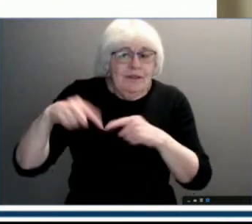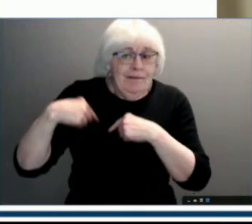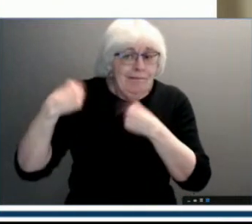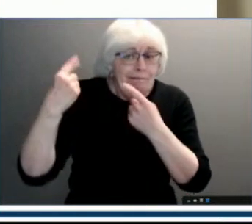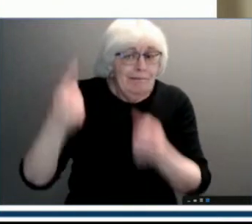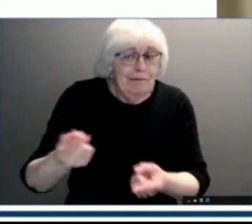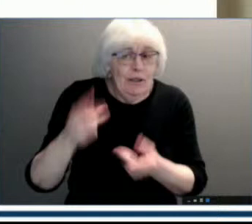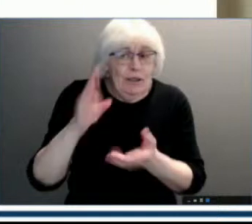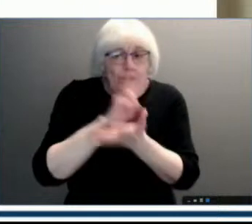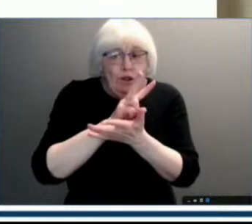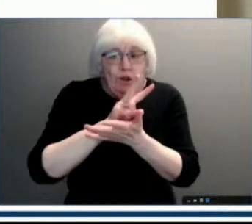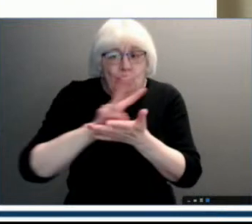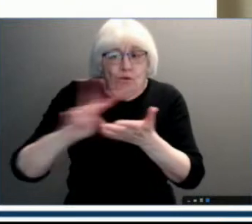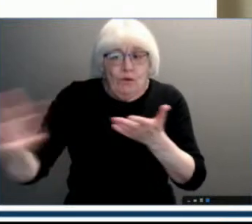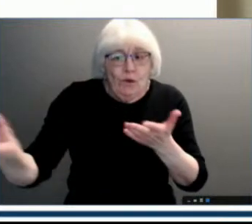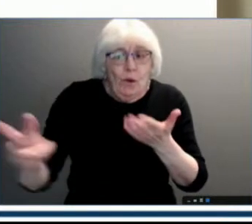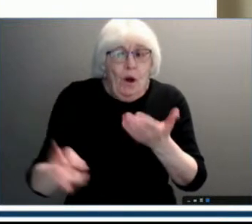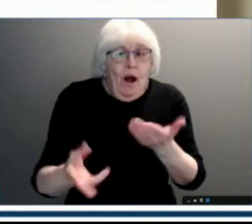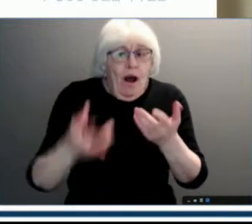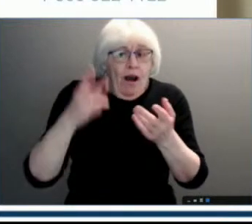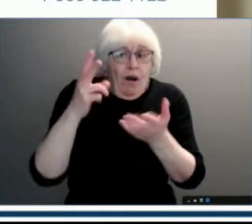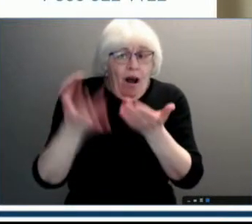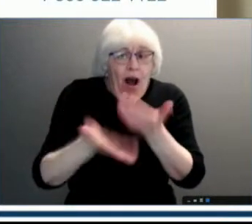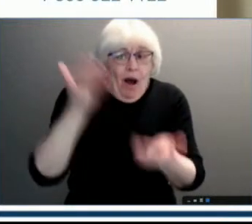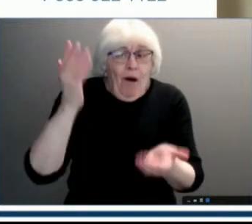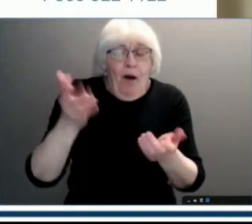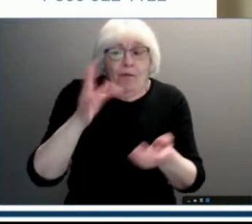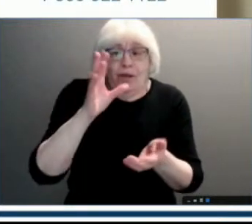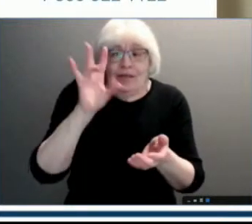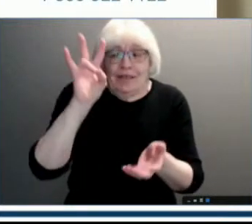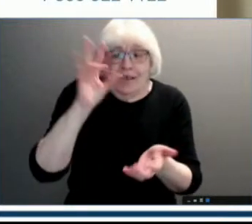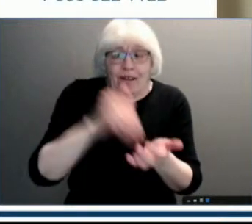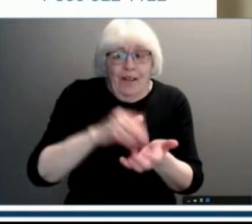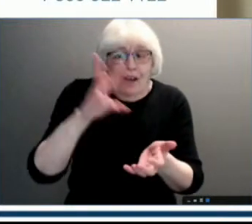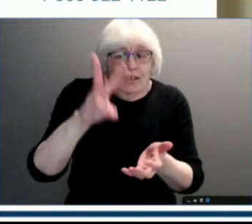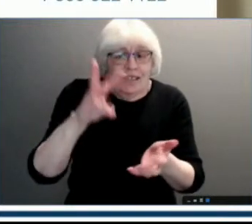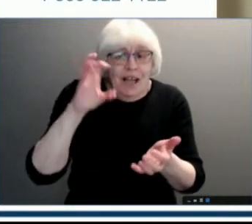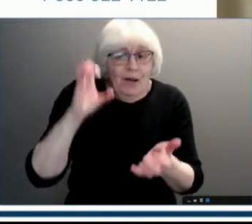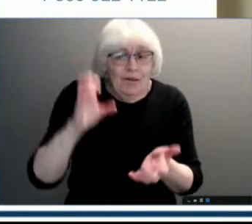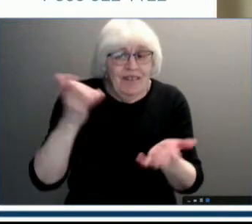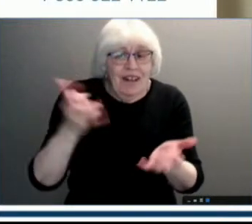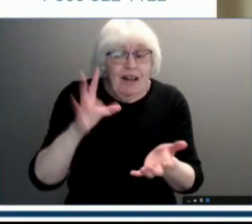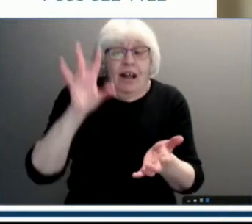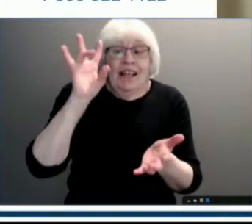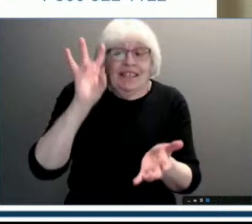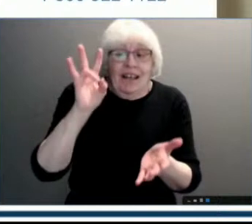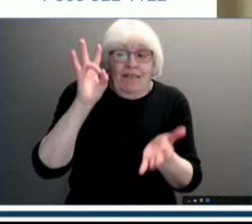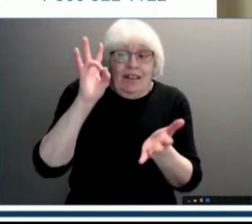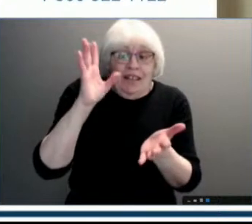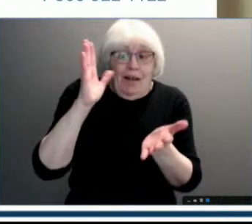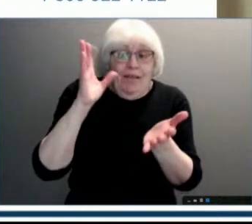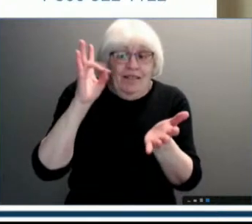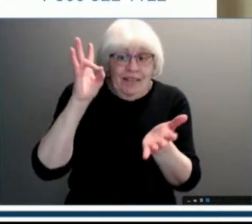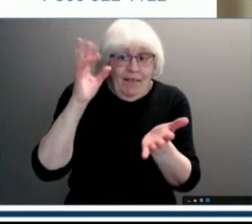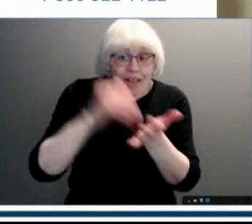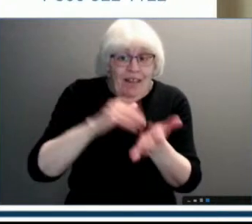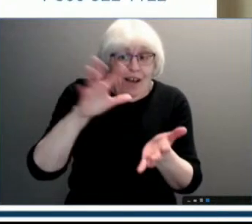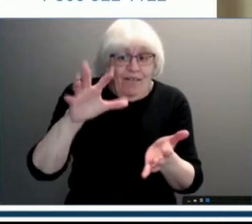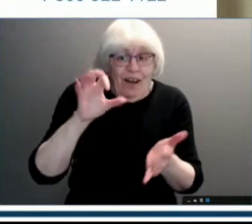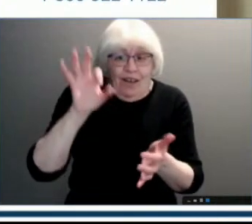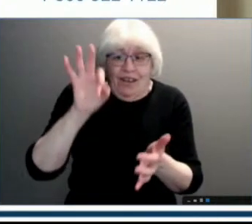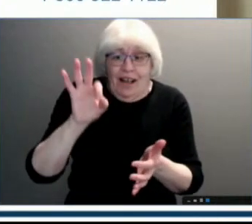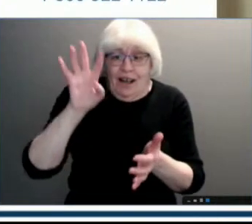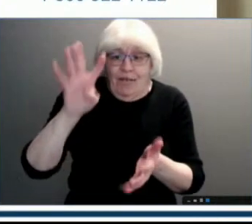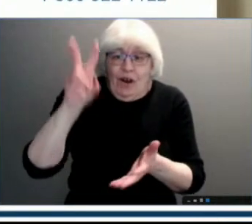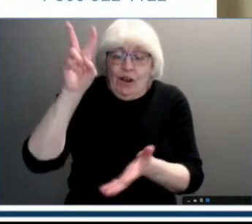7,600 cases, 7,594 cases over the last 2 weeks. But thankfully, like other jurisdictions, we're not experiencing